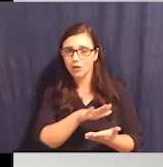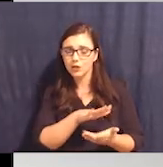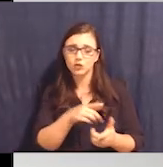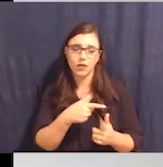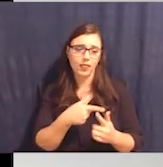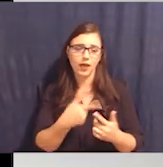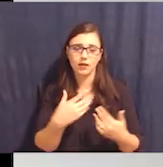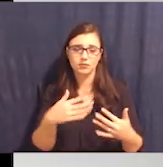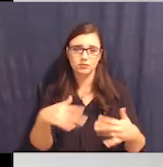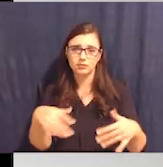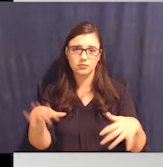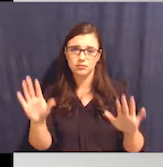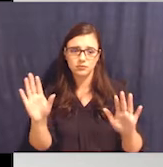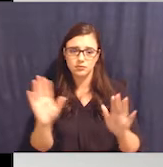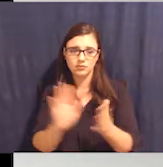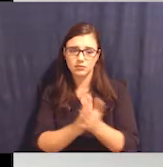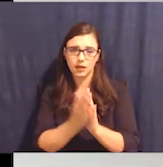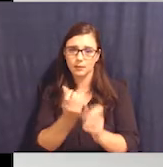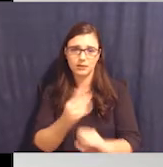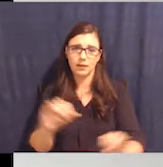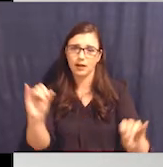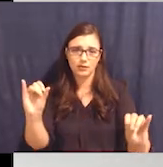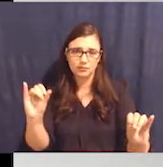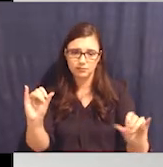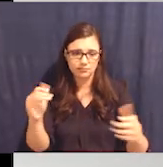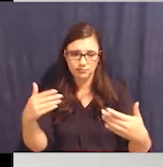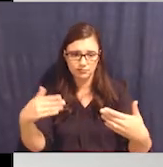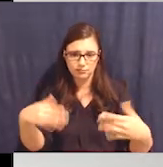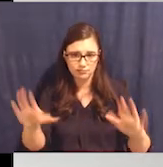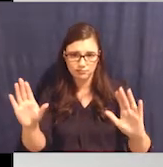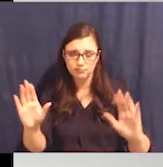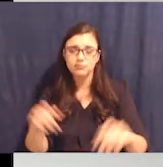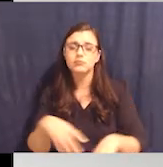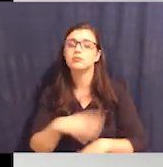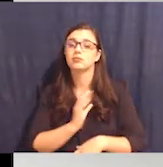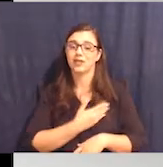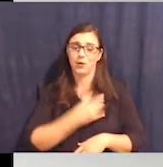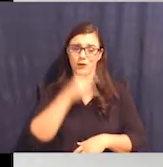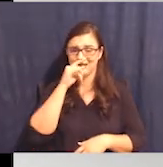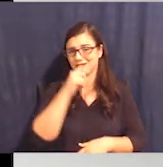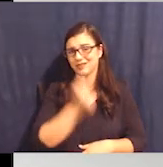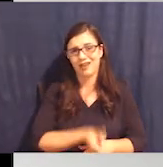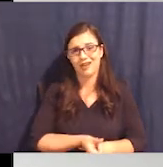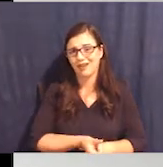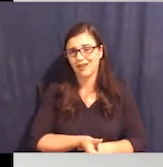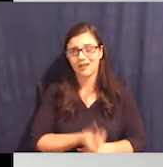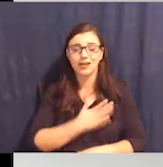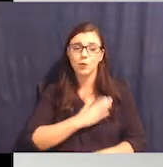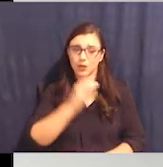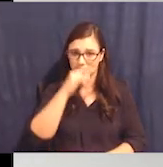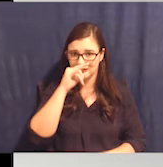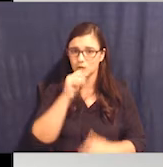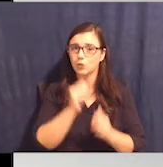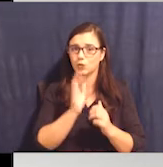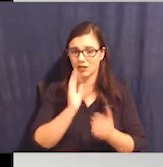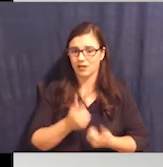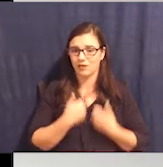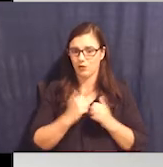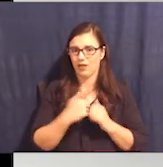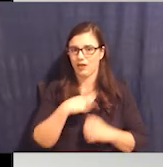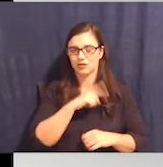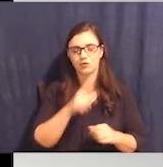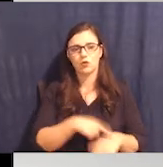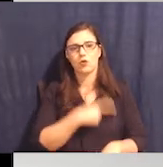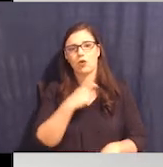college and then suddenly be on their own. And our kids are not. Our kids are going to live with